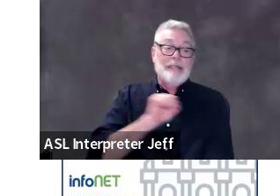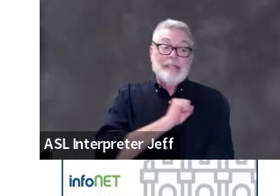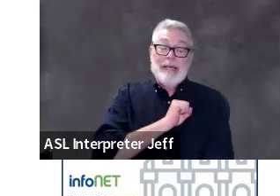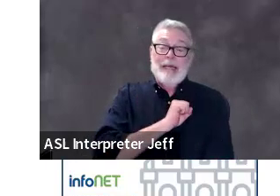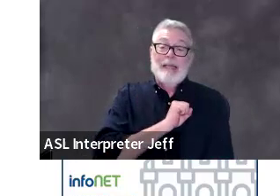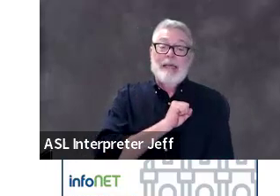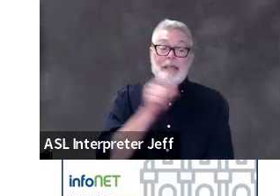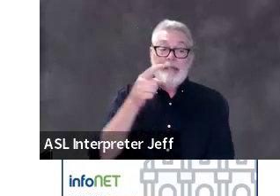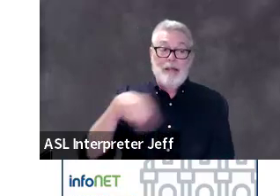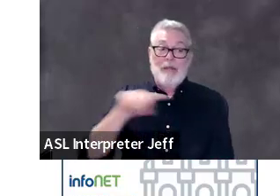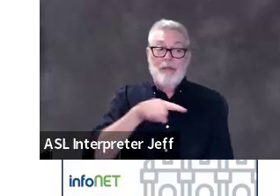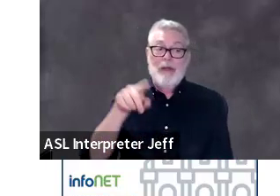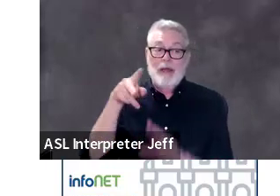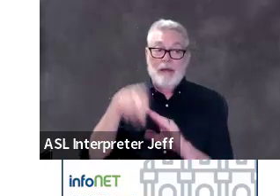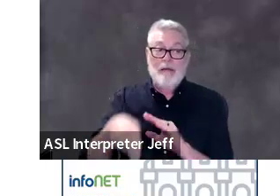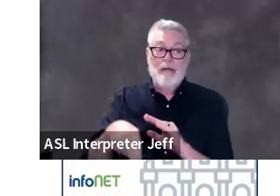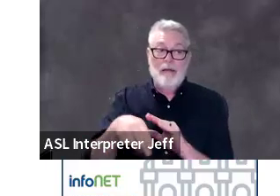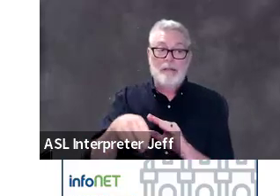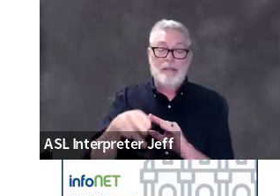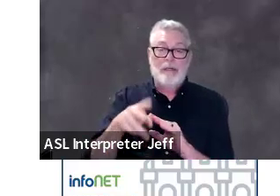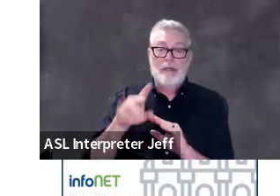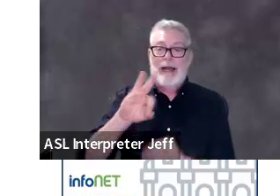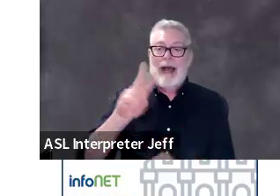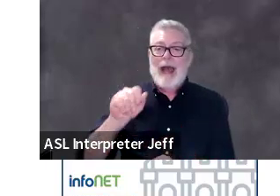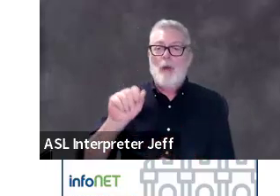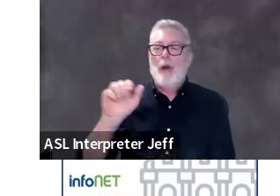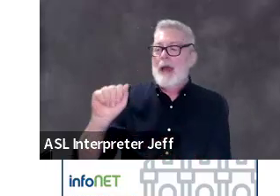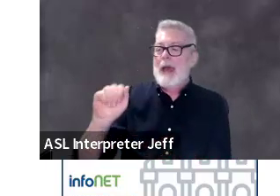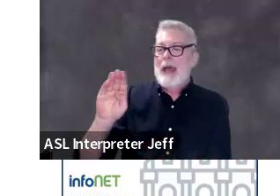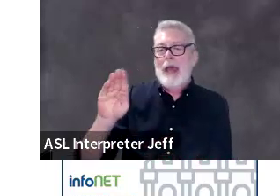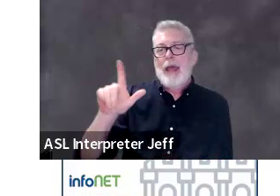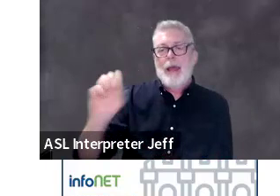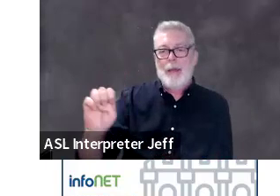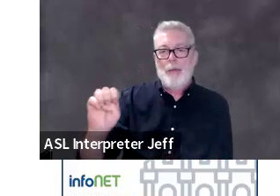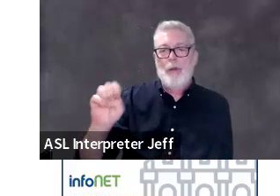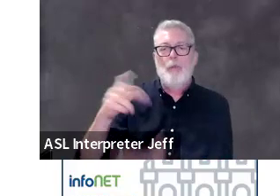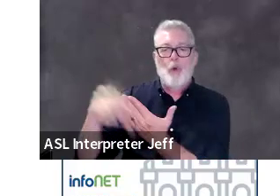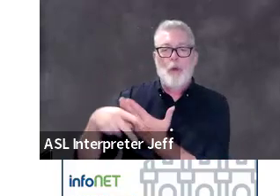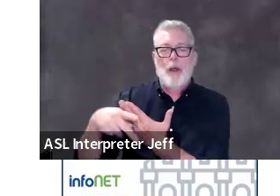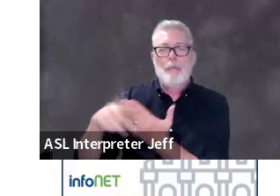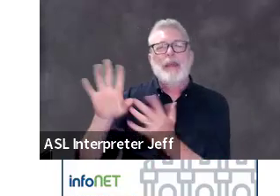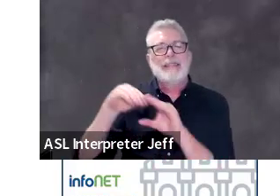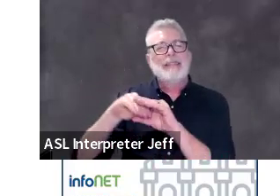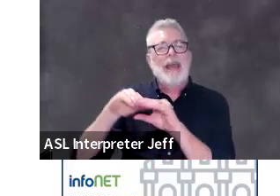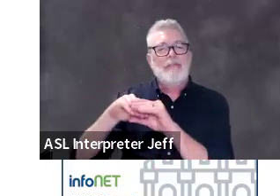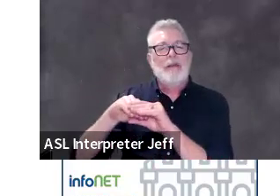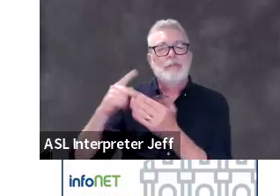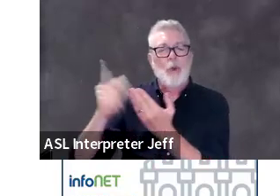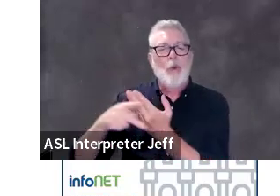had cut the Iowa Able program, the savings program,